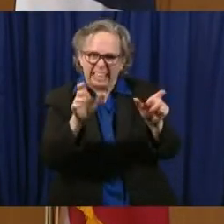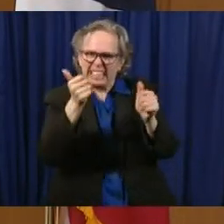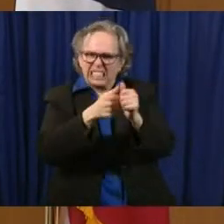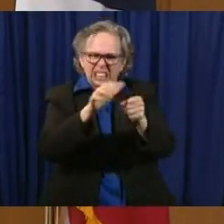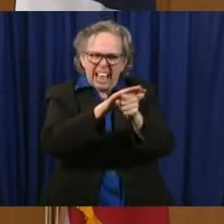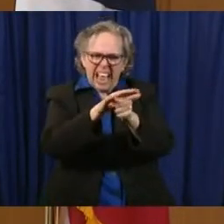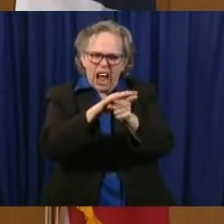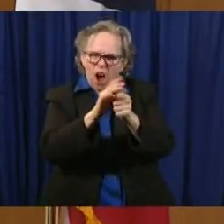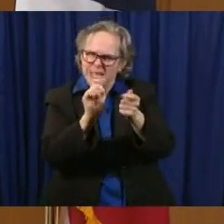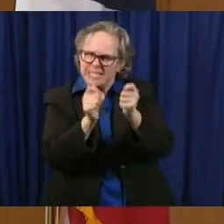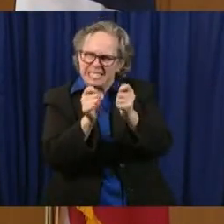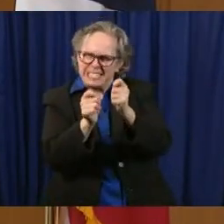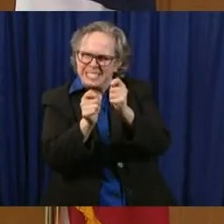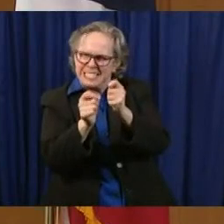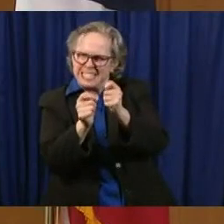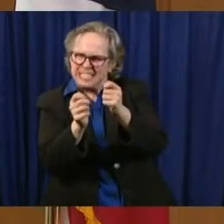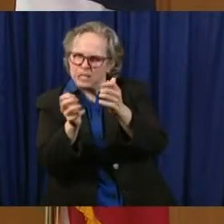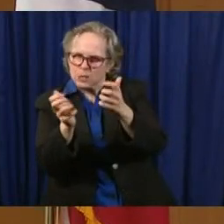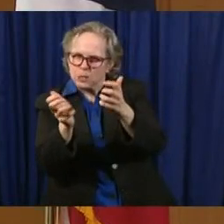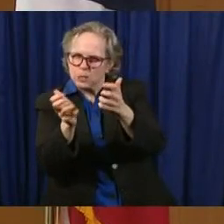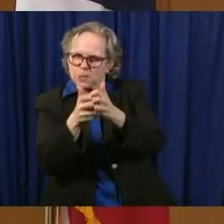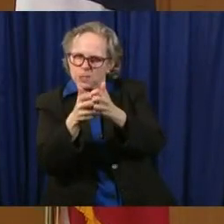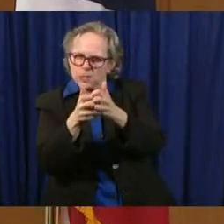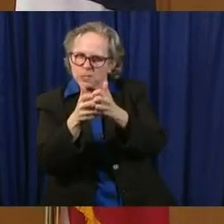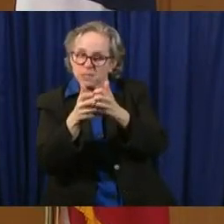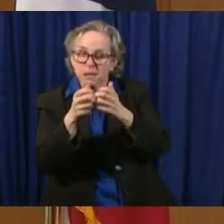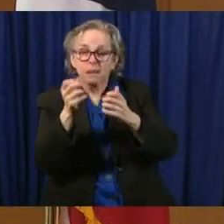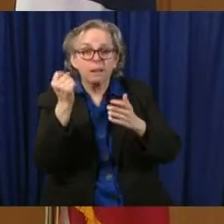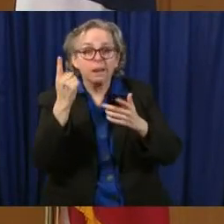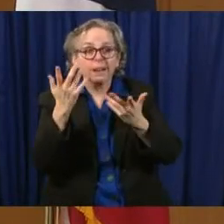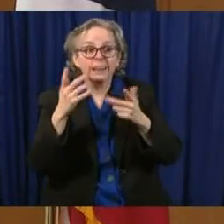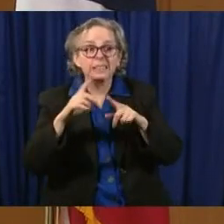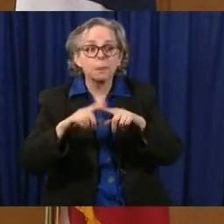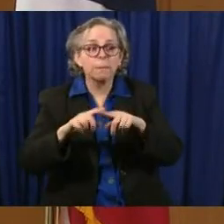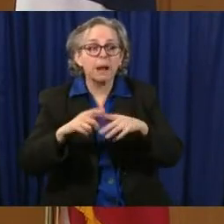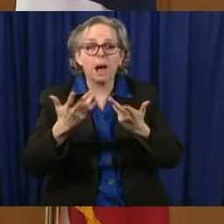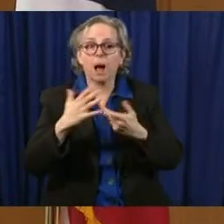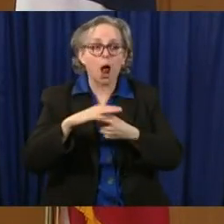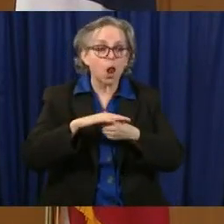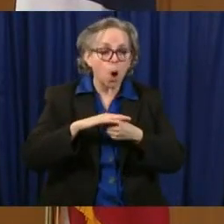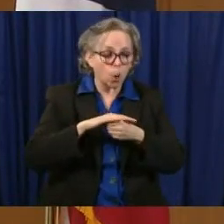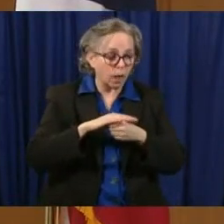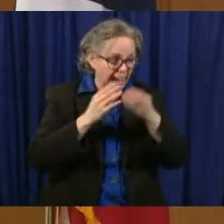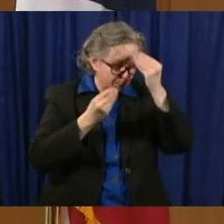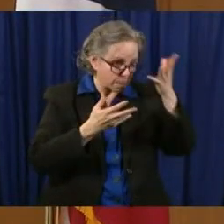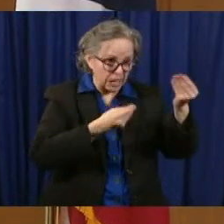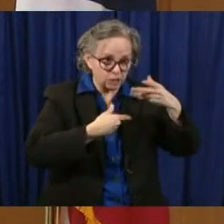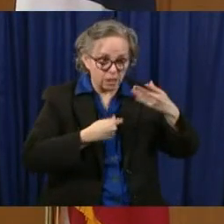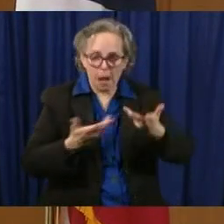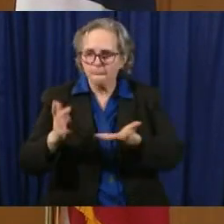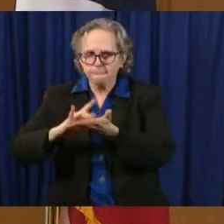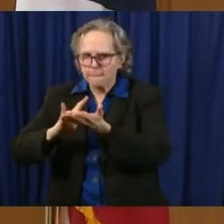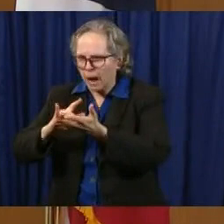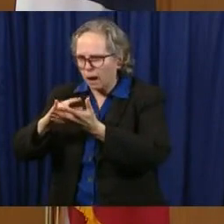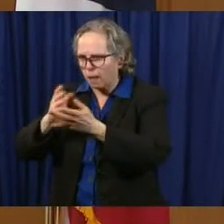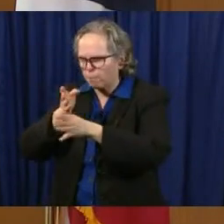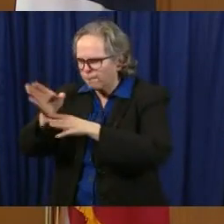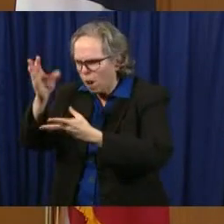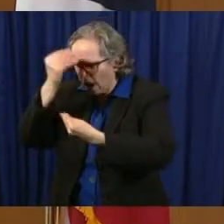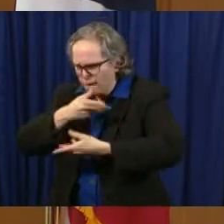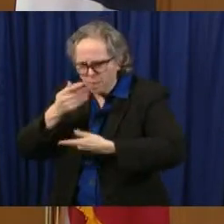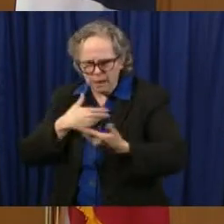again, it's a relationship input from locals, but it's each situation is just